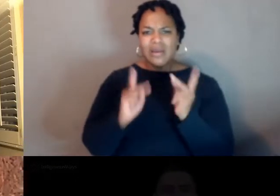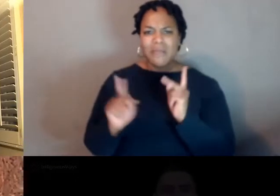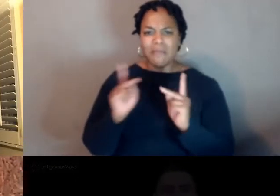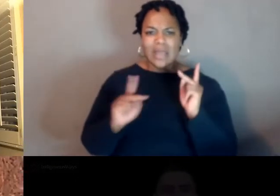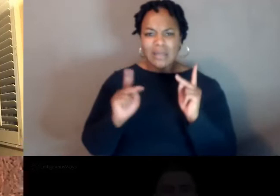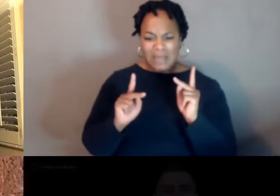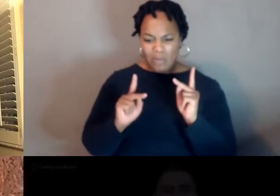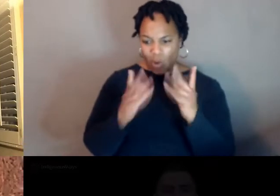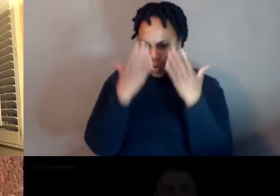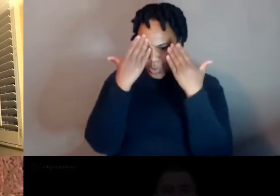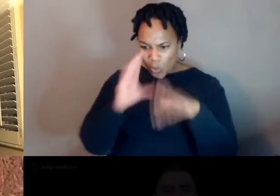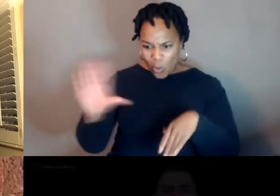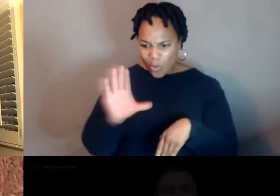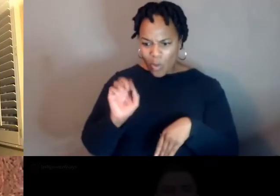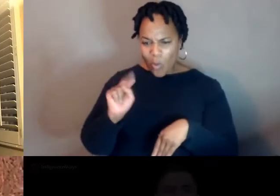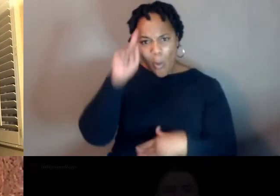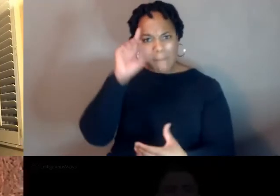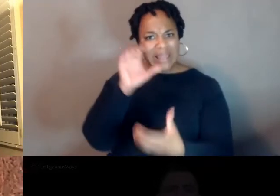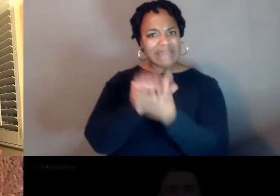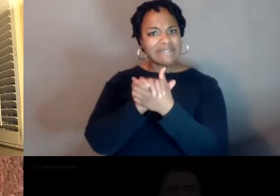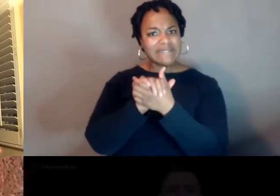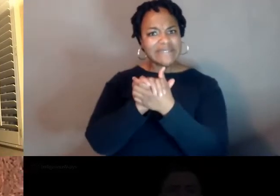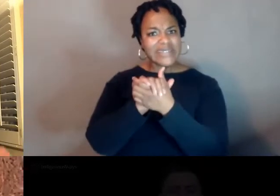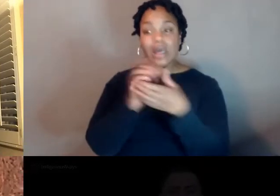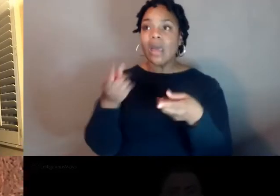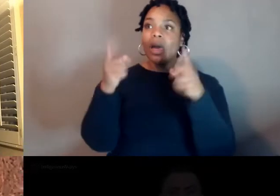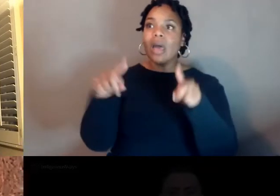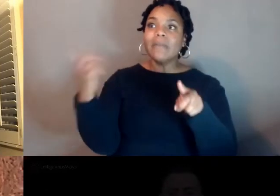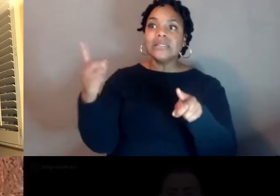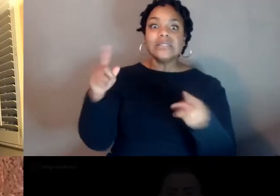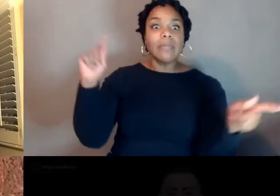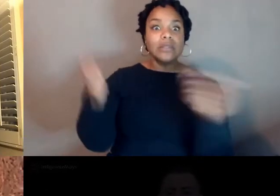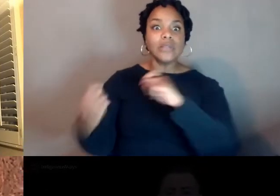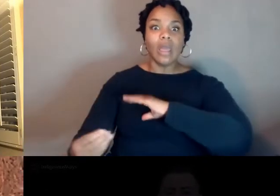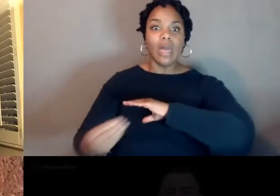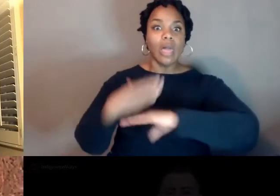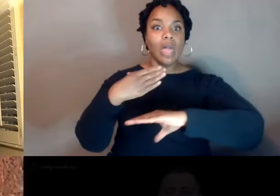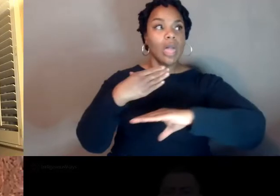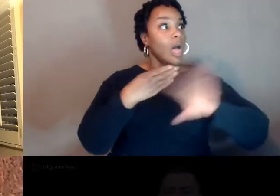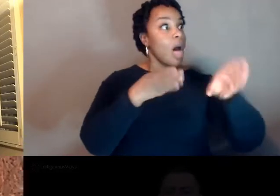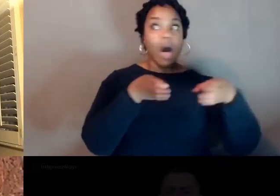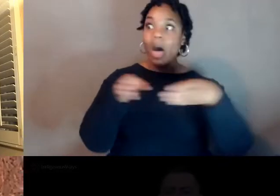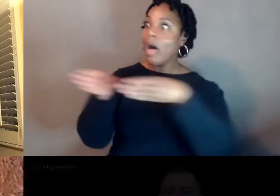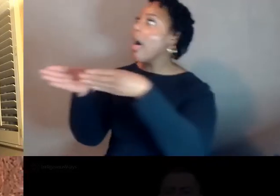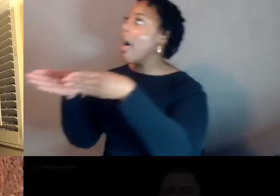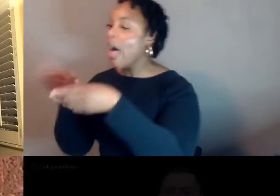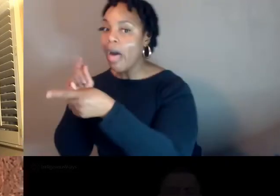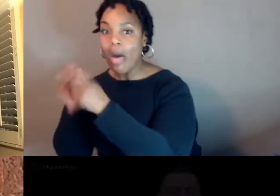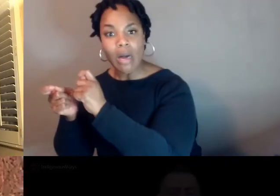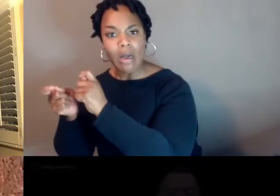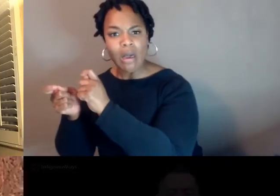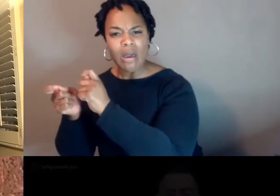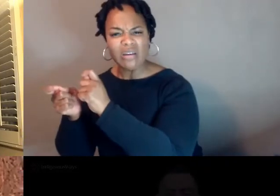strong wind, they will move in that direction, rather than being true to